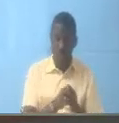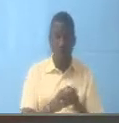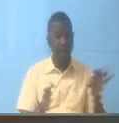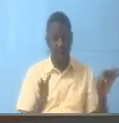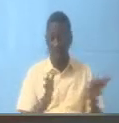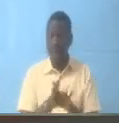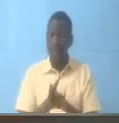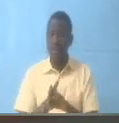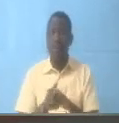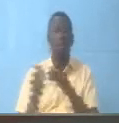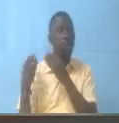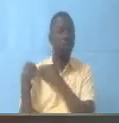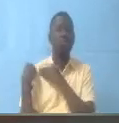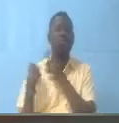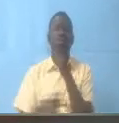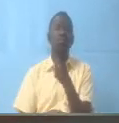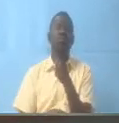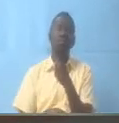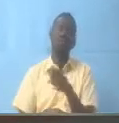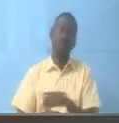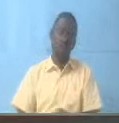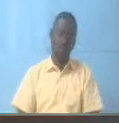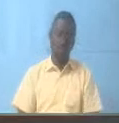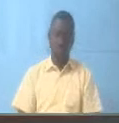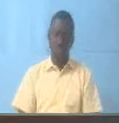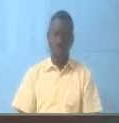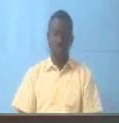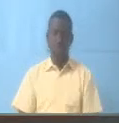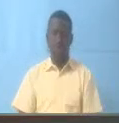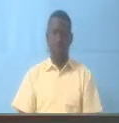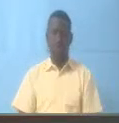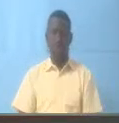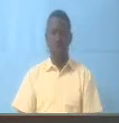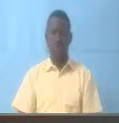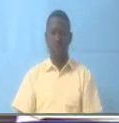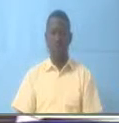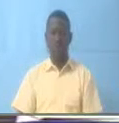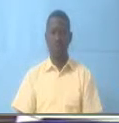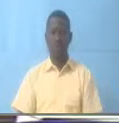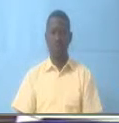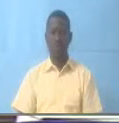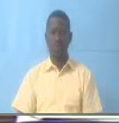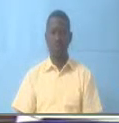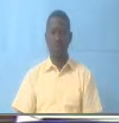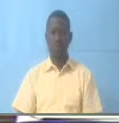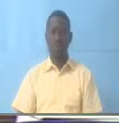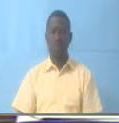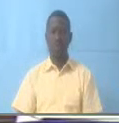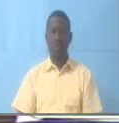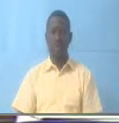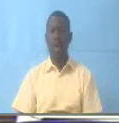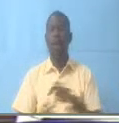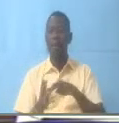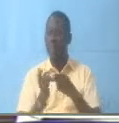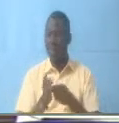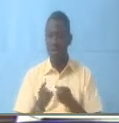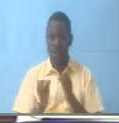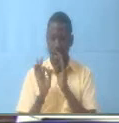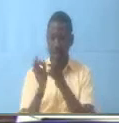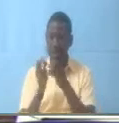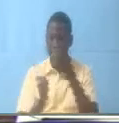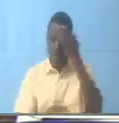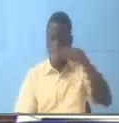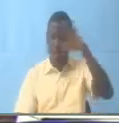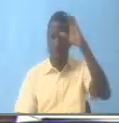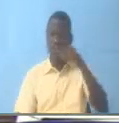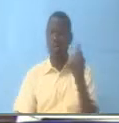ni kon dañ ko doon yóbbaane de waaye nag bu fekkee ne óoluñu ko duñ ko doon di def. In simple terms, you're just telling the commission that you were